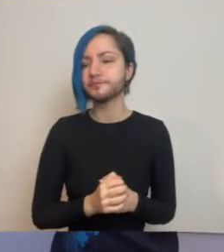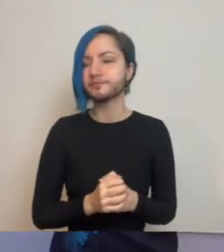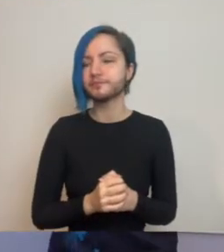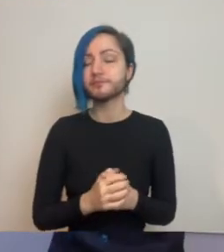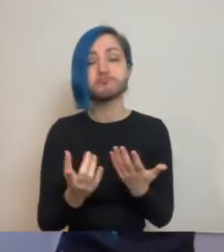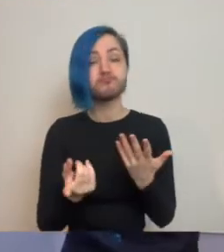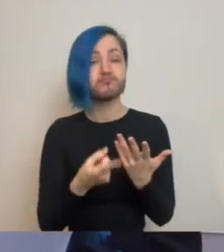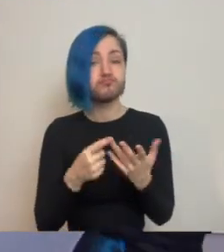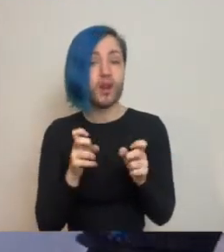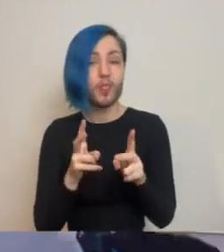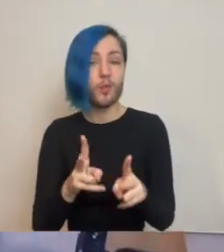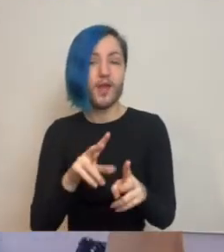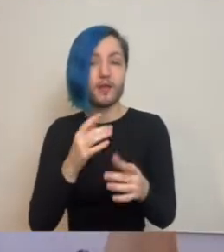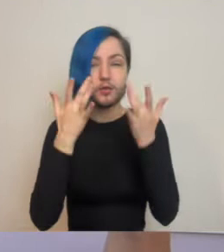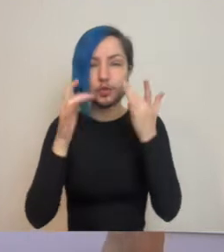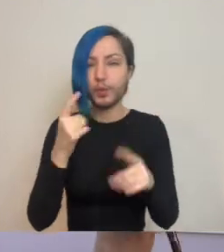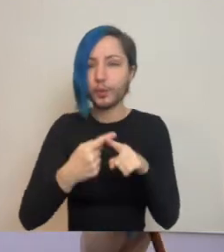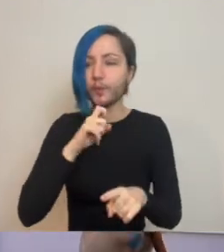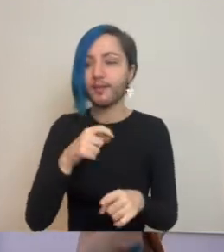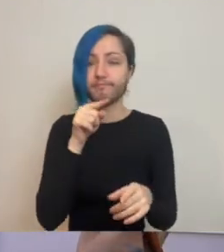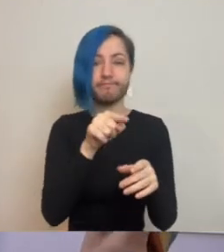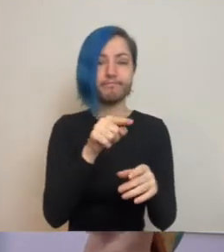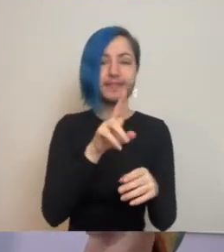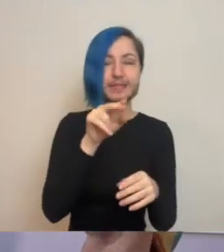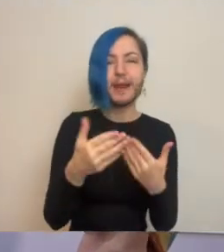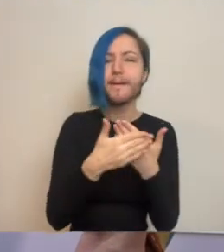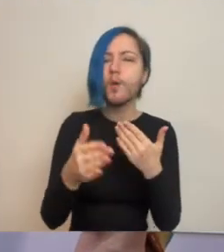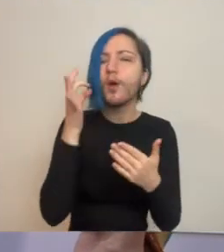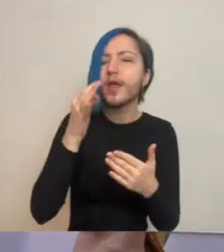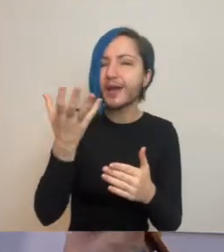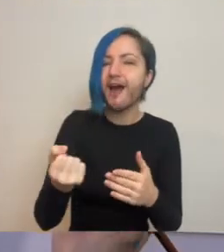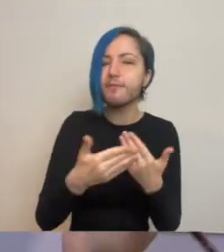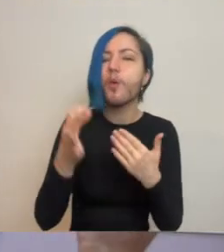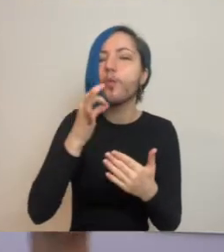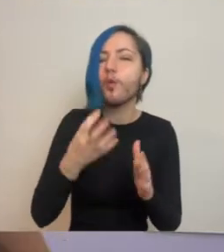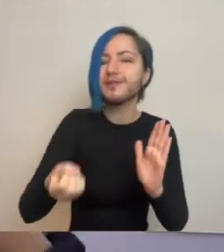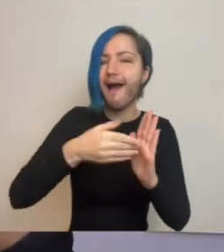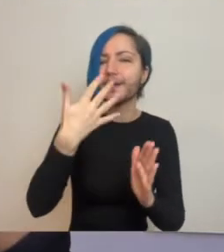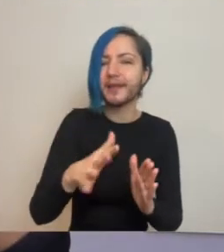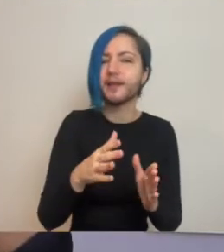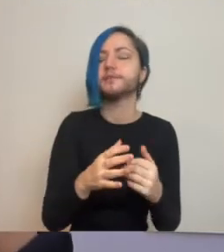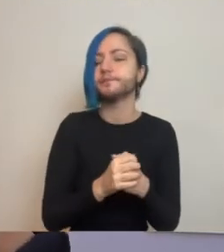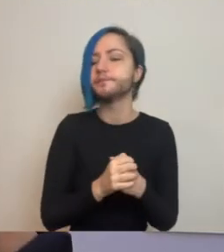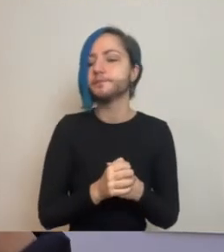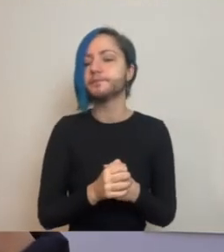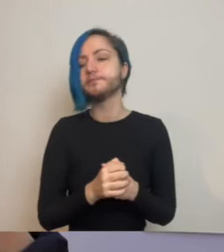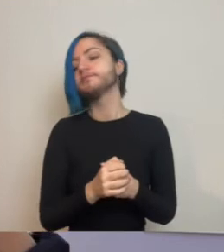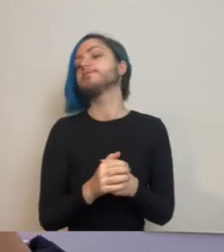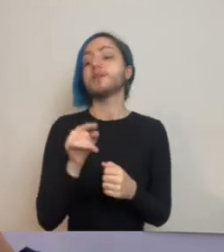Another little technique, which I'm going to do quite quickly, is this is a bit runnier, this paint. You can see it's got more water in it. So what I'm going to do